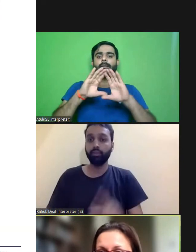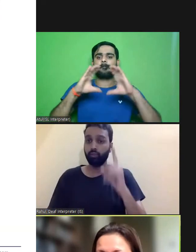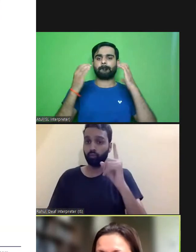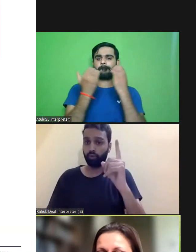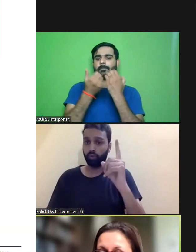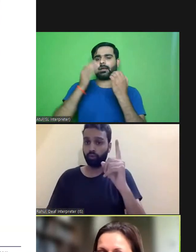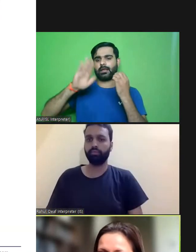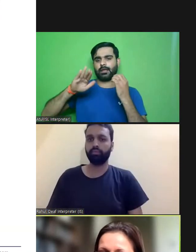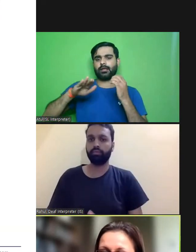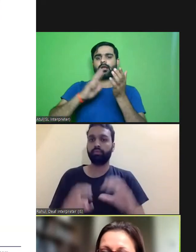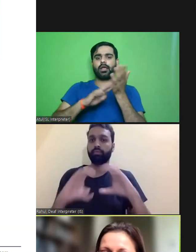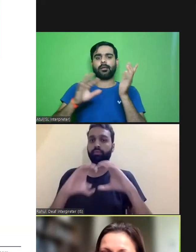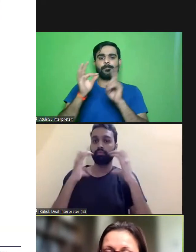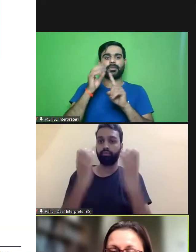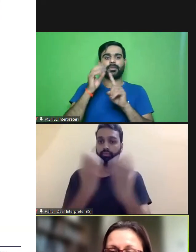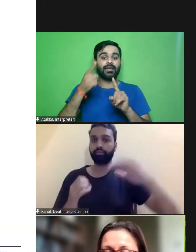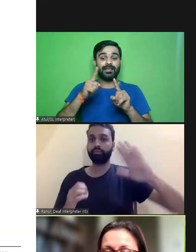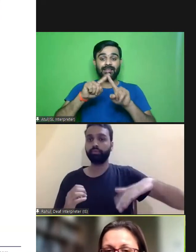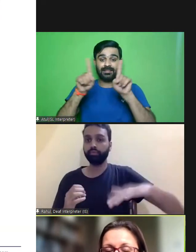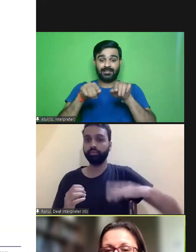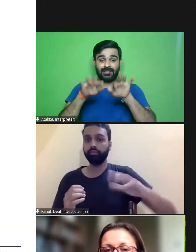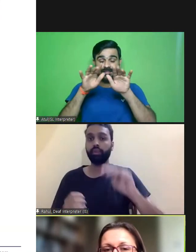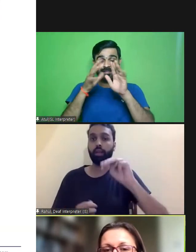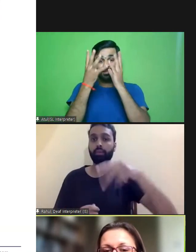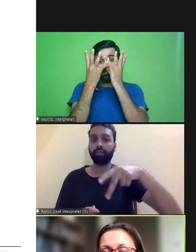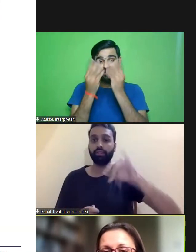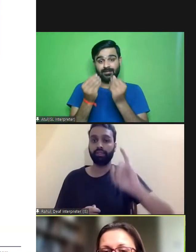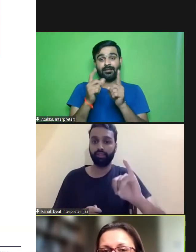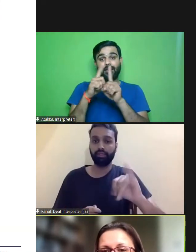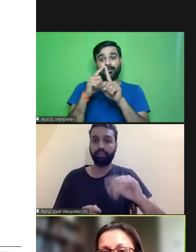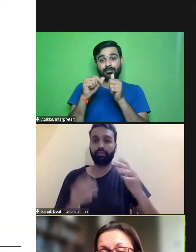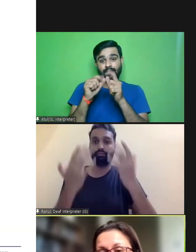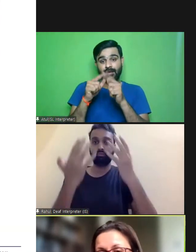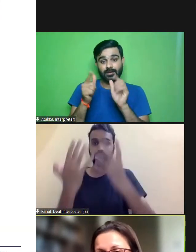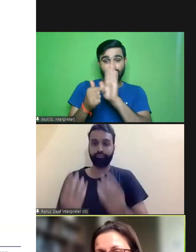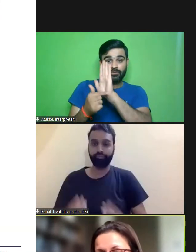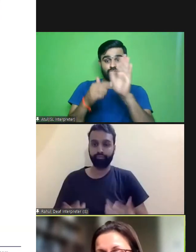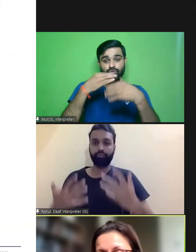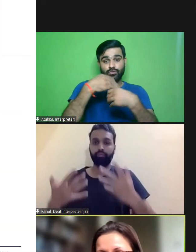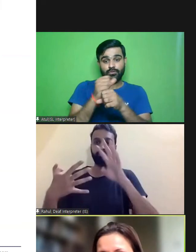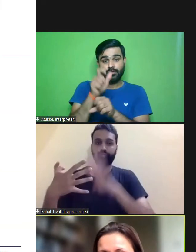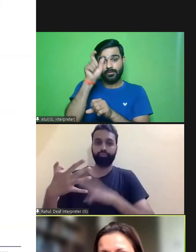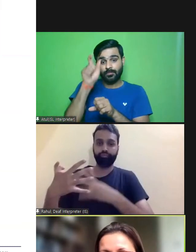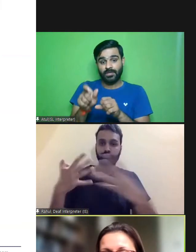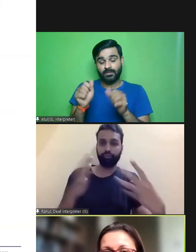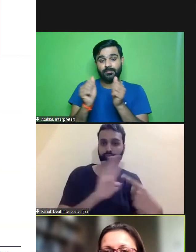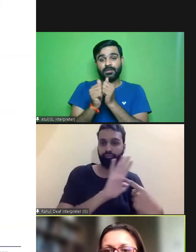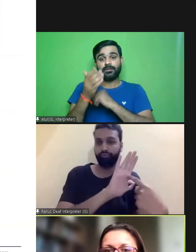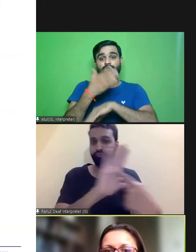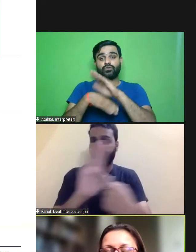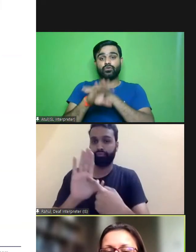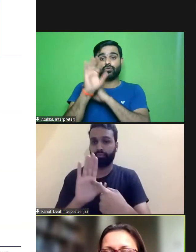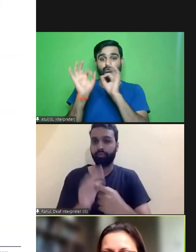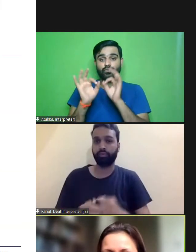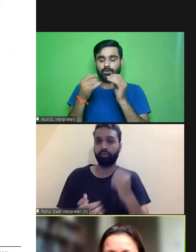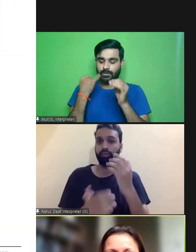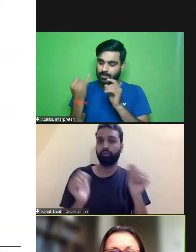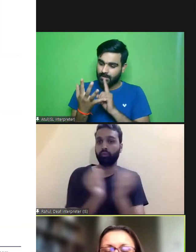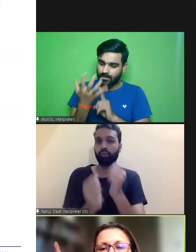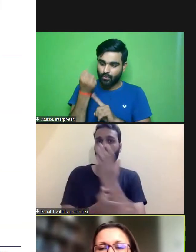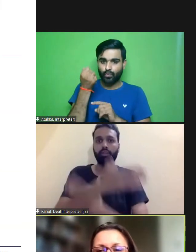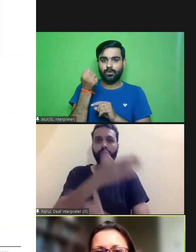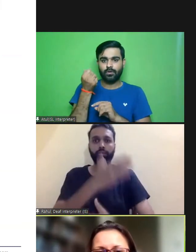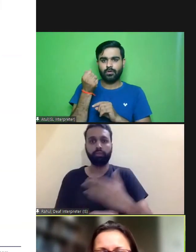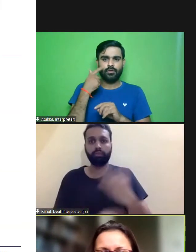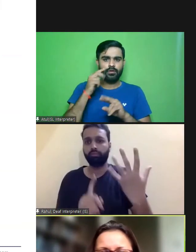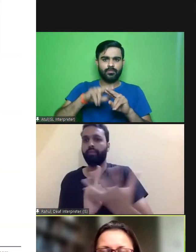an MPI computed at the individual level was created for persons with and without disabilities. And we found, can you